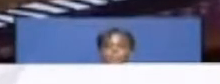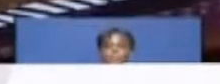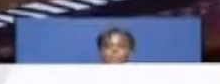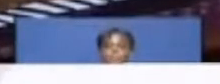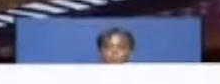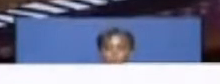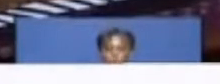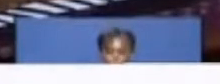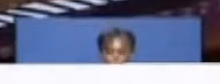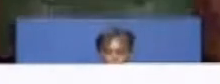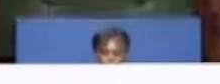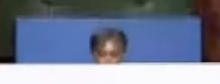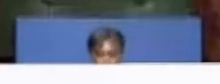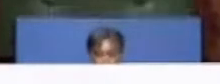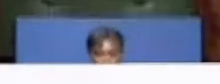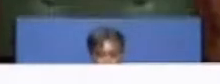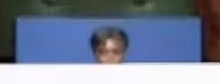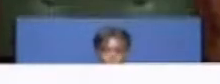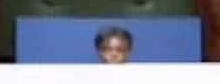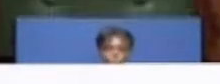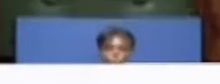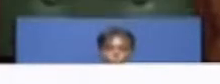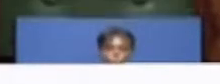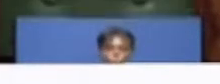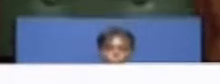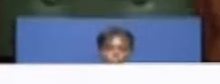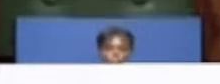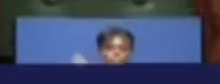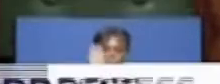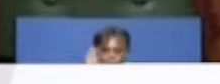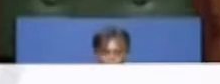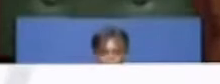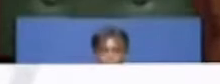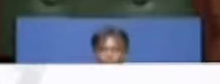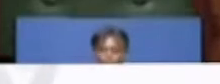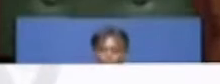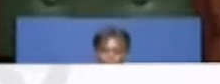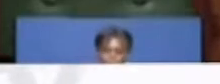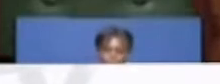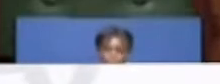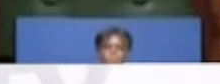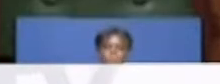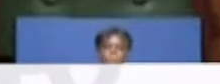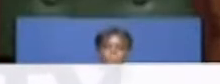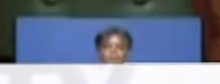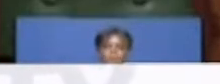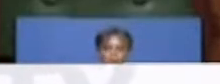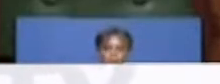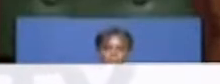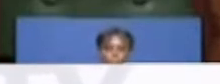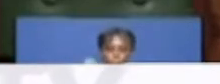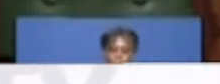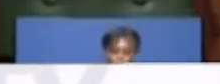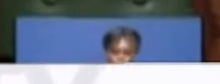our brethren in East Africa and across the continent, and to advocate